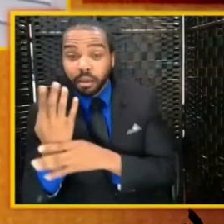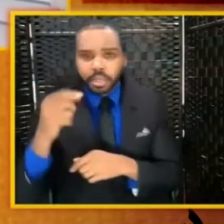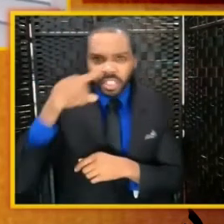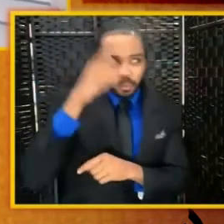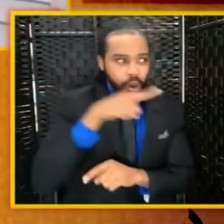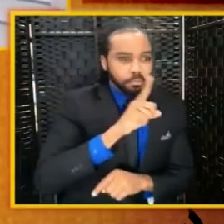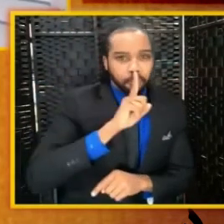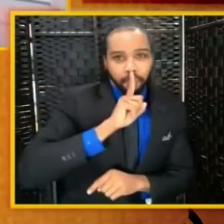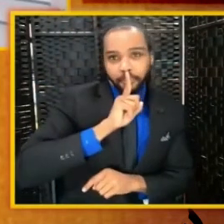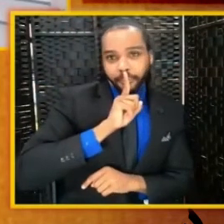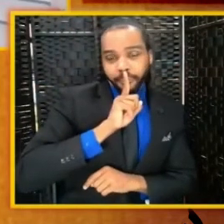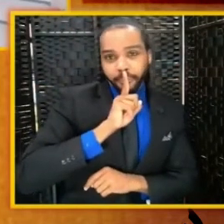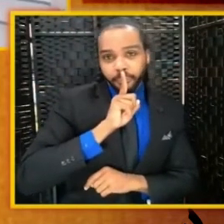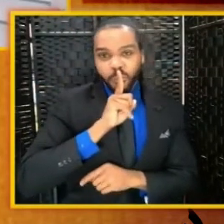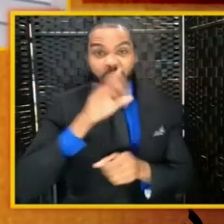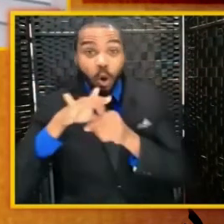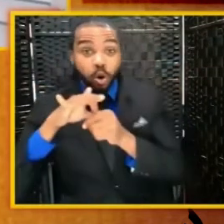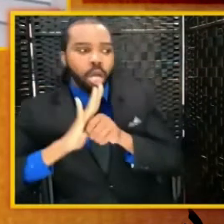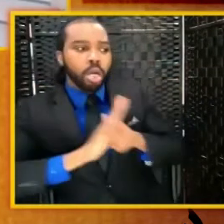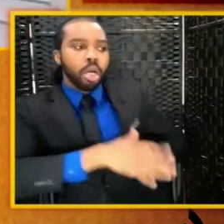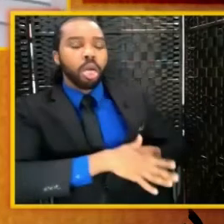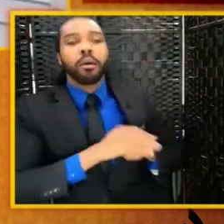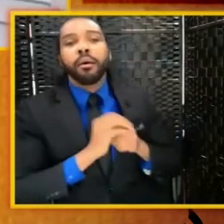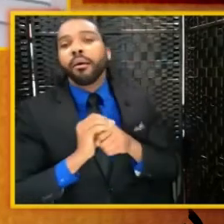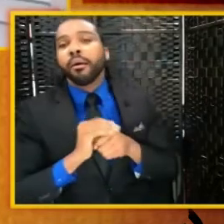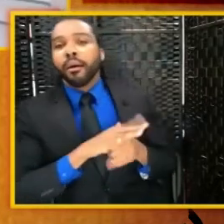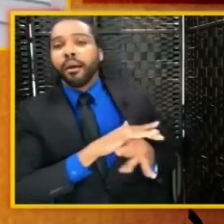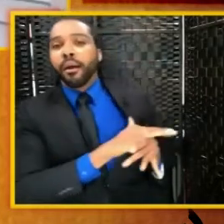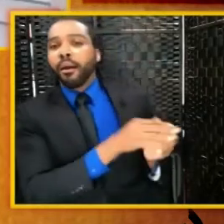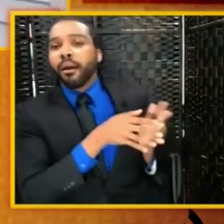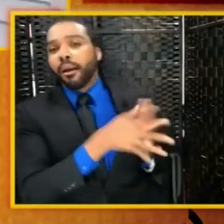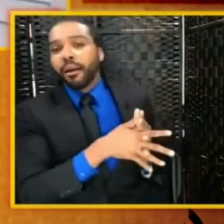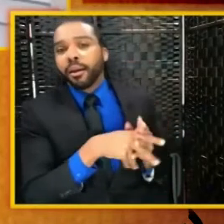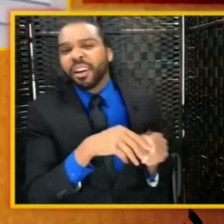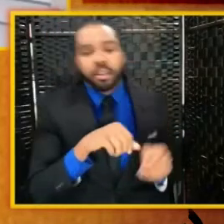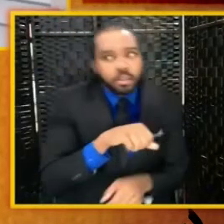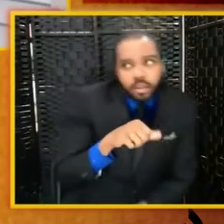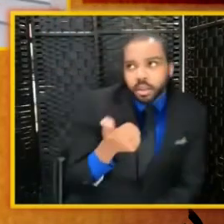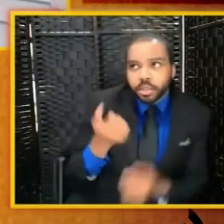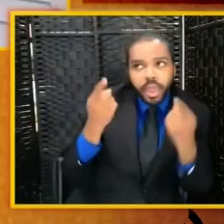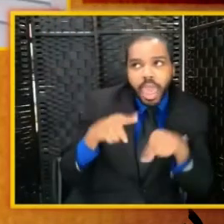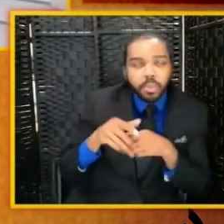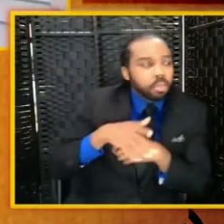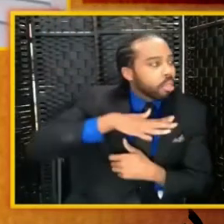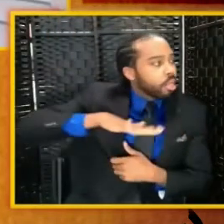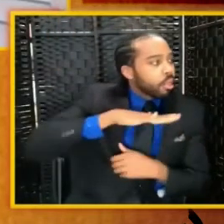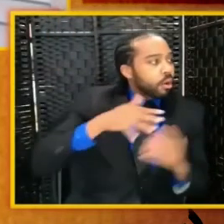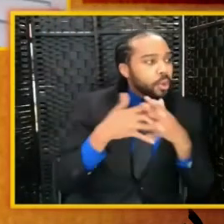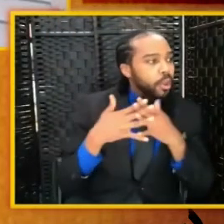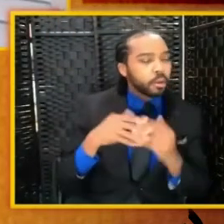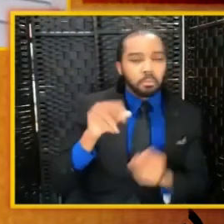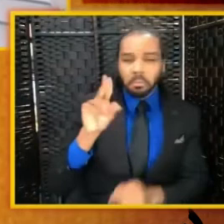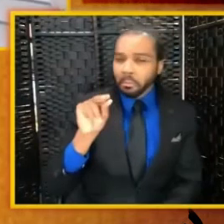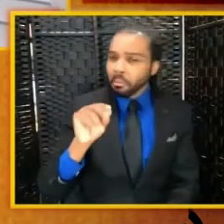voter suppression will just ease into one more bad memory of what happens to people in America. But we are going to be